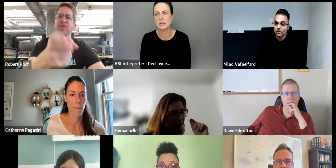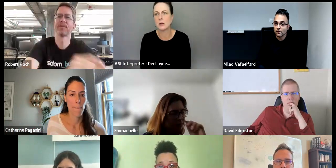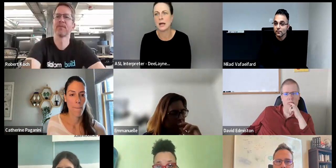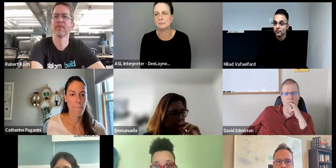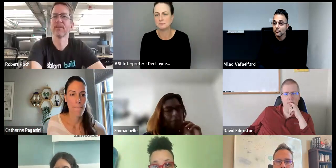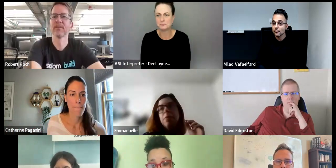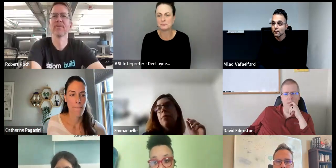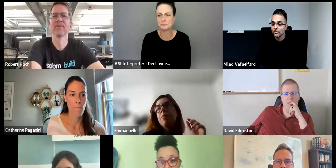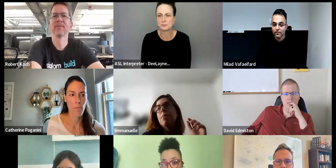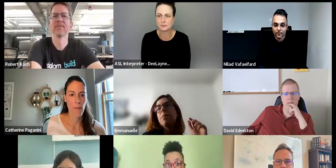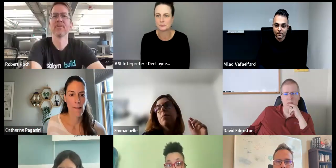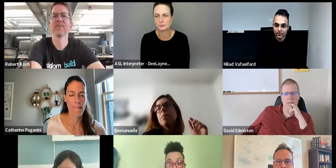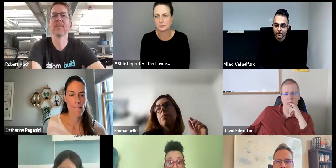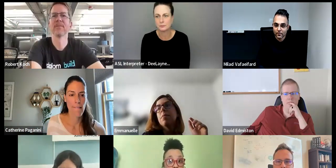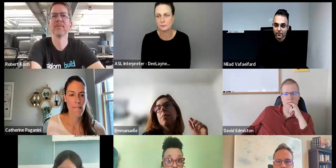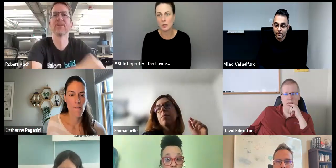Destiny, go ahead.